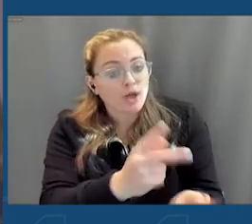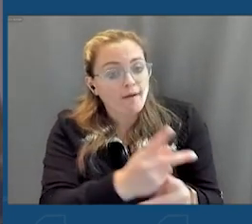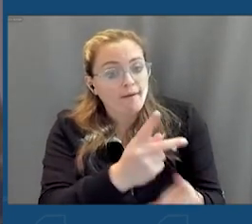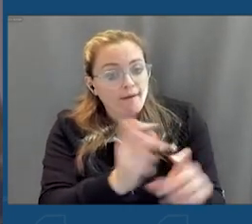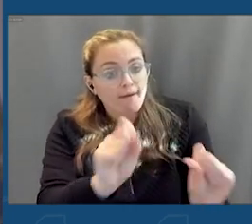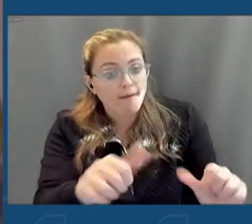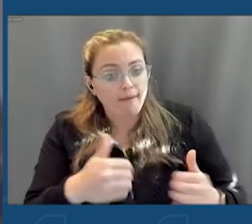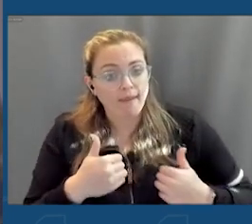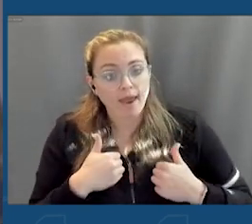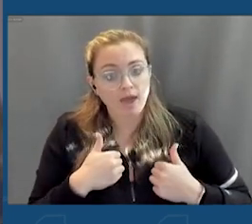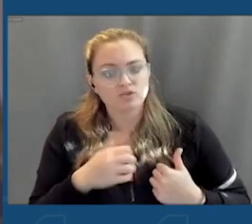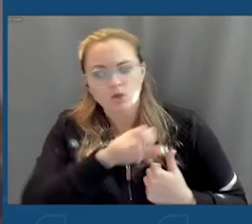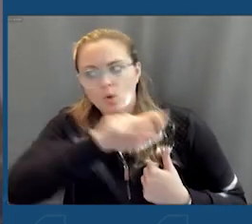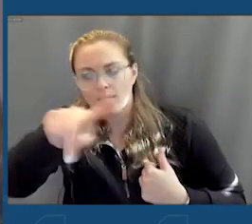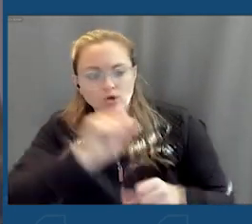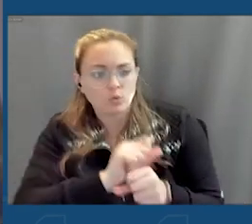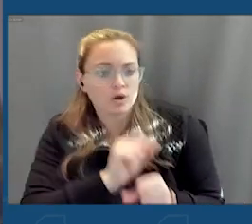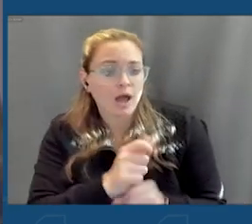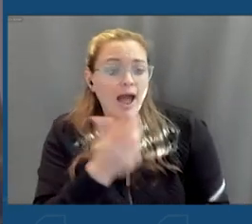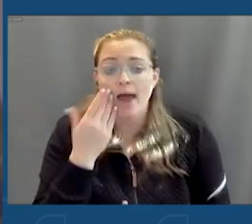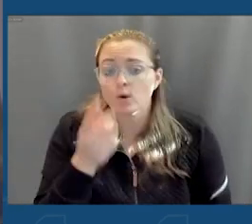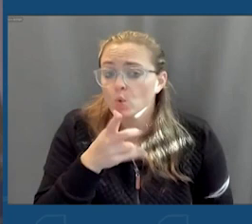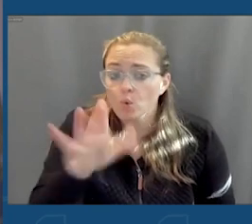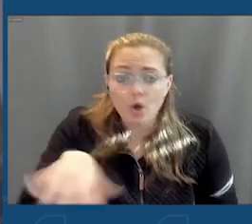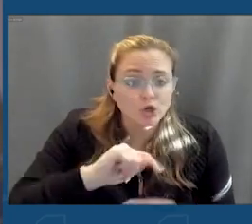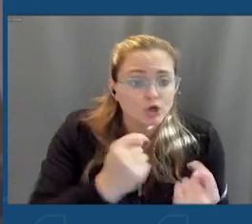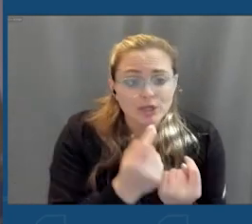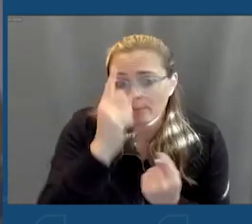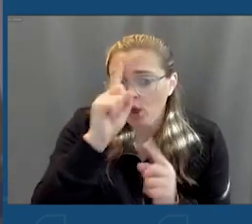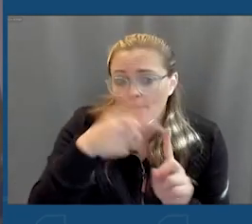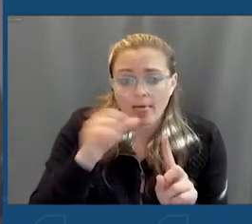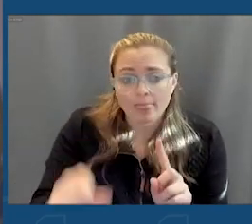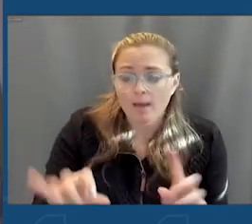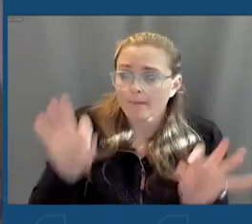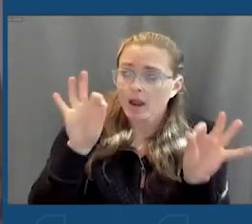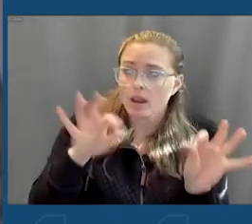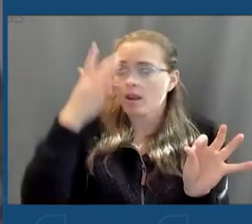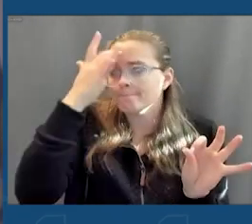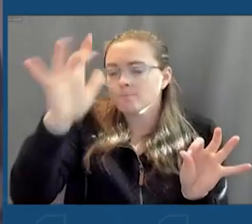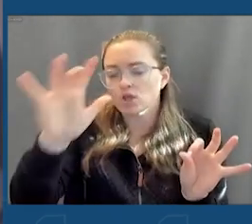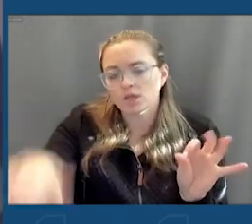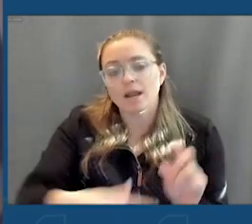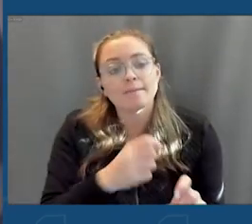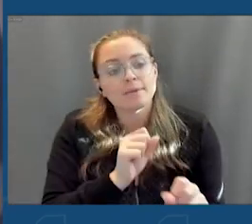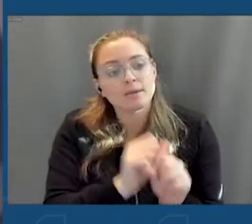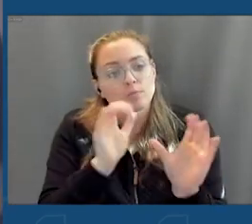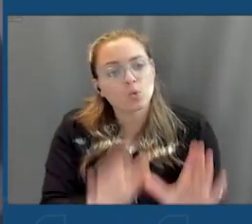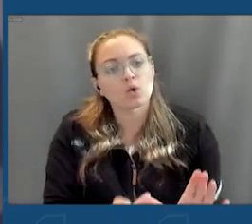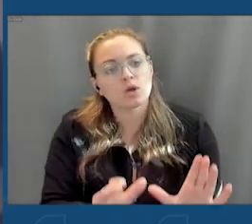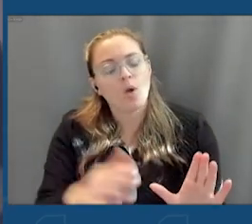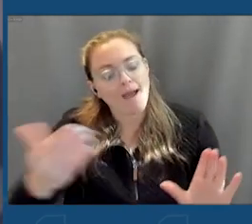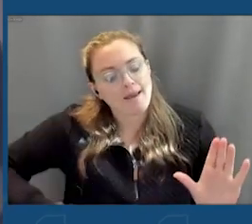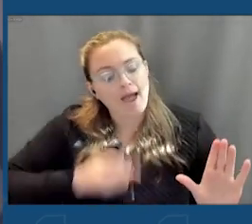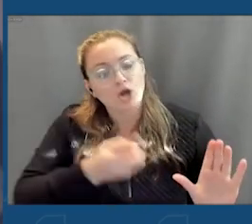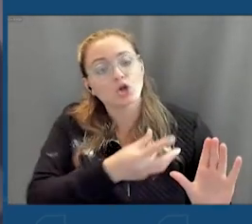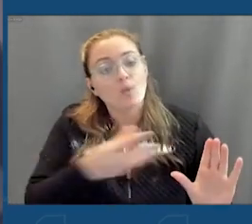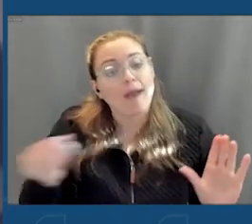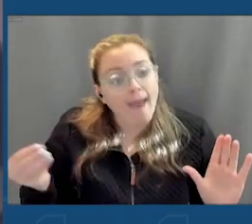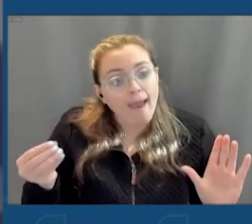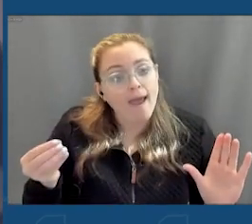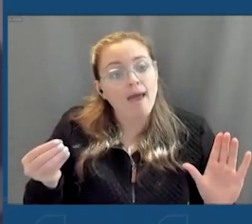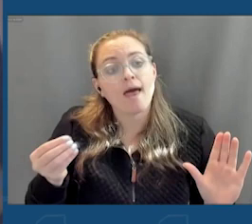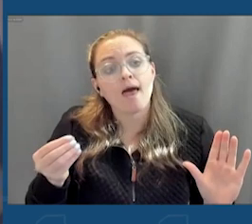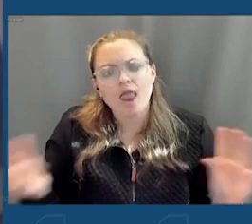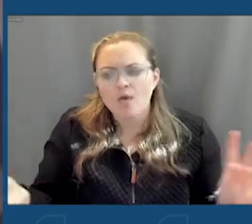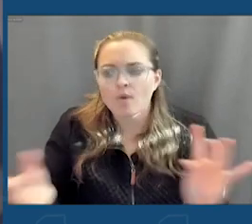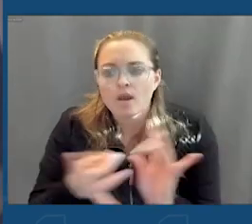is brilliant. I don't know who on your team have thought of that, but that is brilliant. As an employer, to be able to say, I'll hire you and I'm going to link you